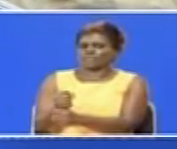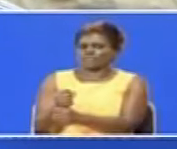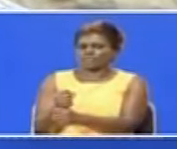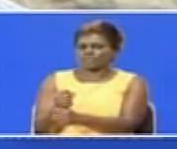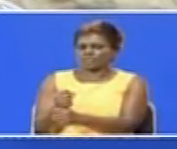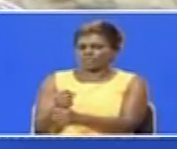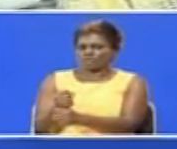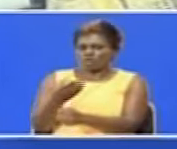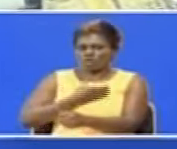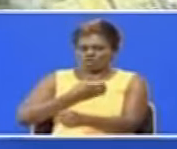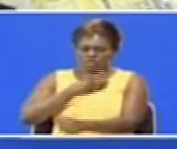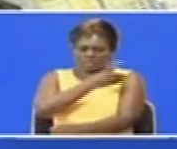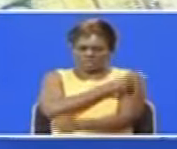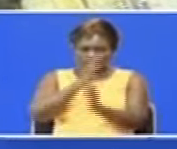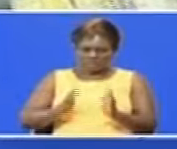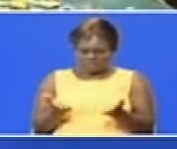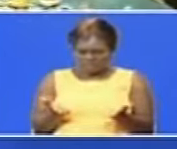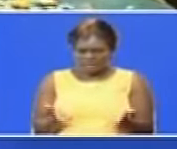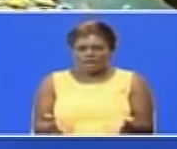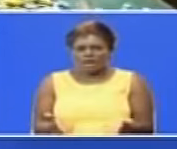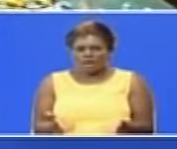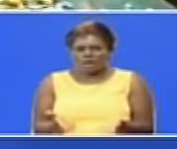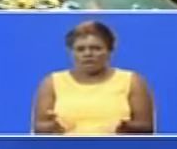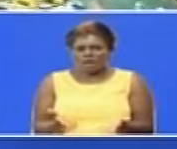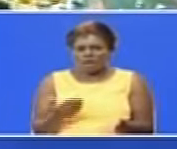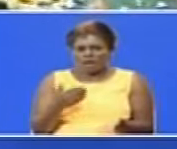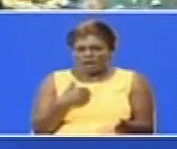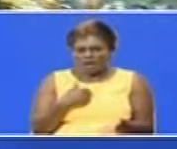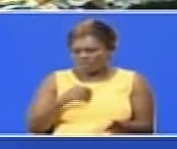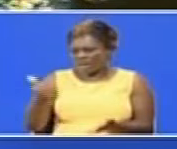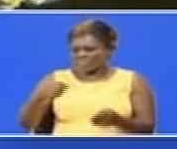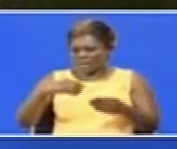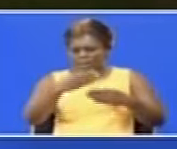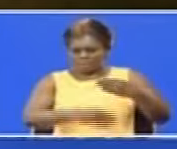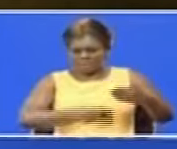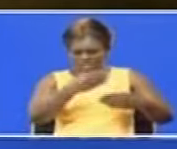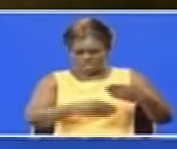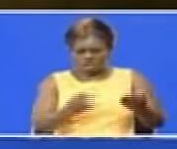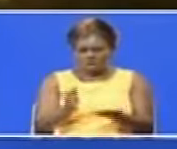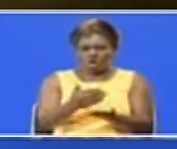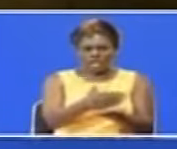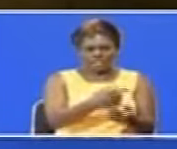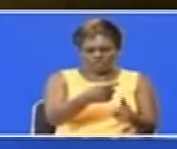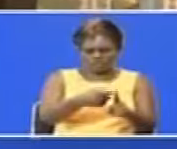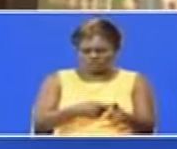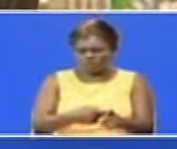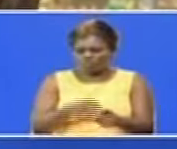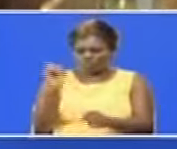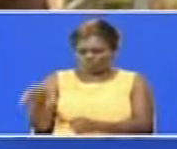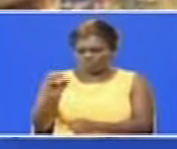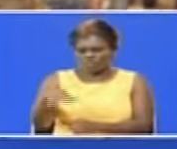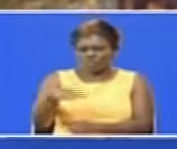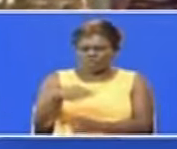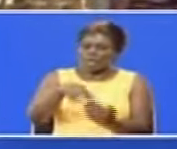is owned by Daktari. Right now, we are crushing HDP material, which we have collected from the dumping site. So